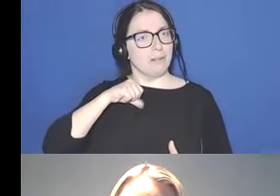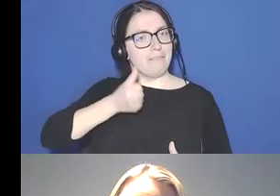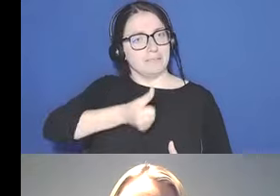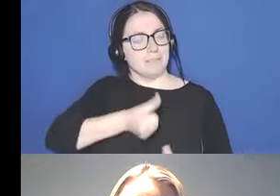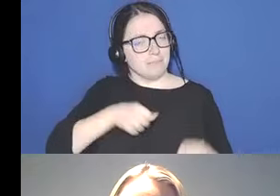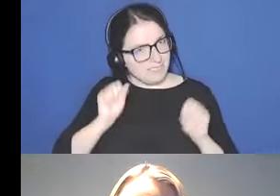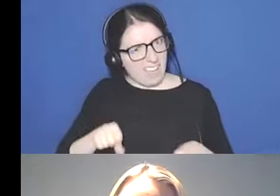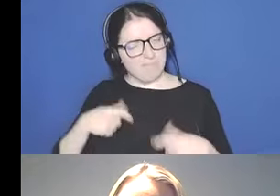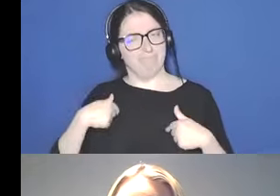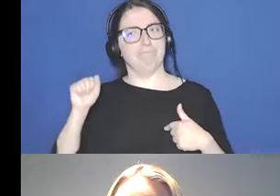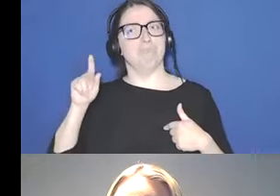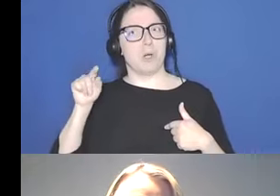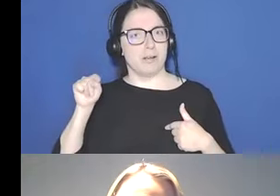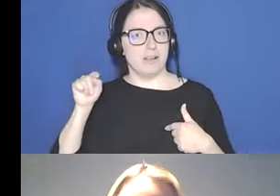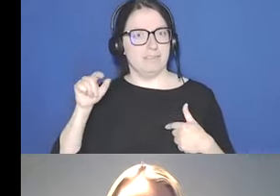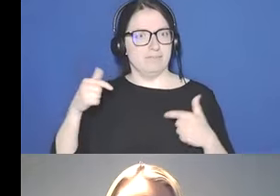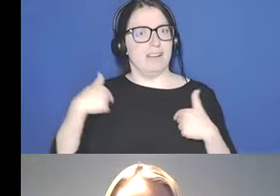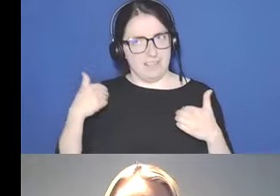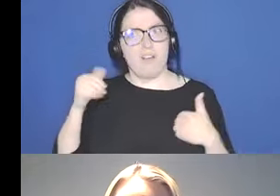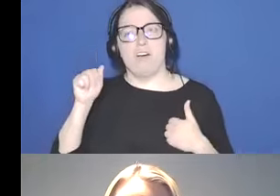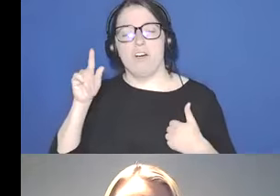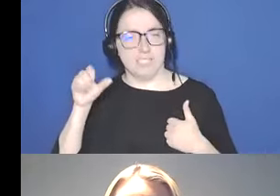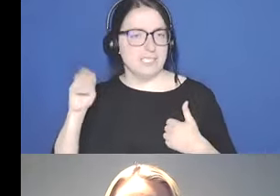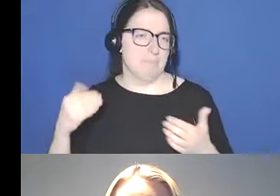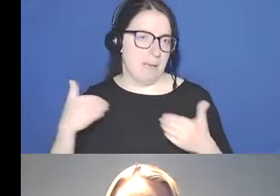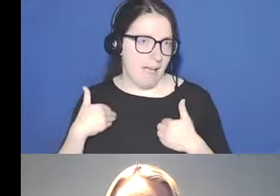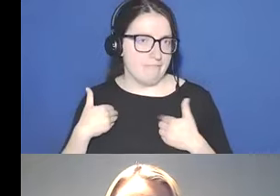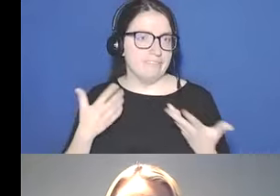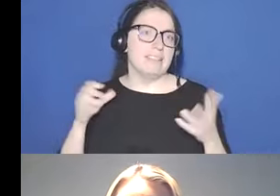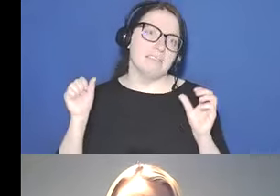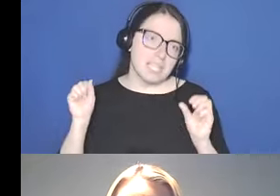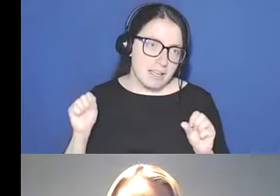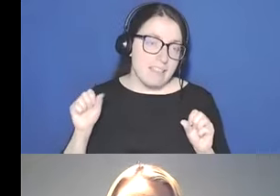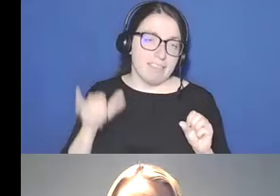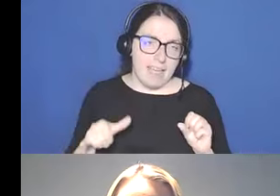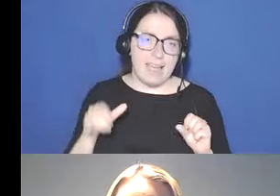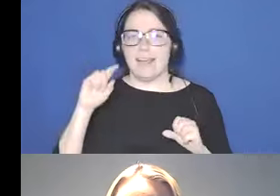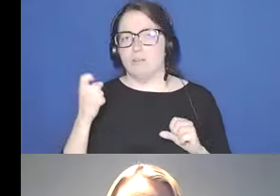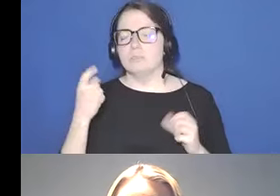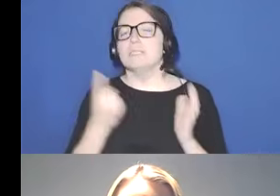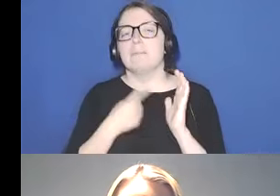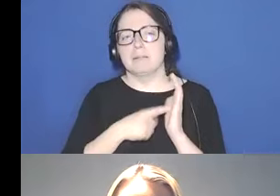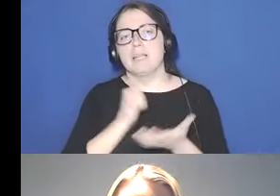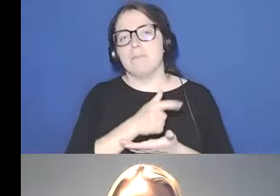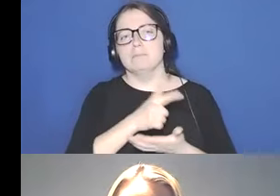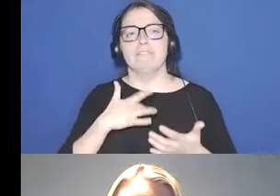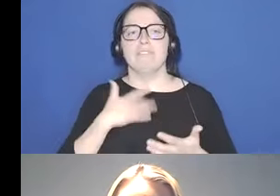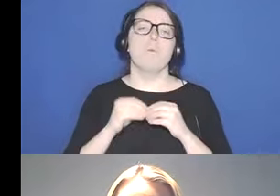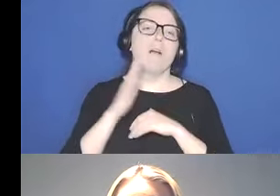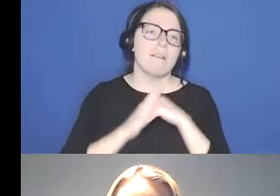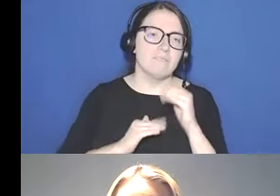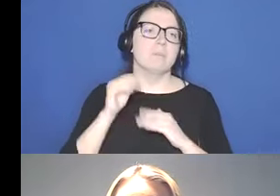can provide them with more comfort and support having that diagnosis and knowing that